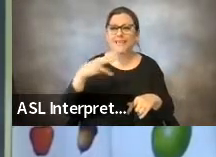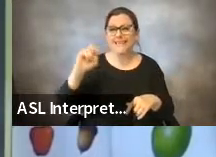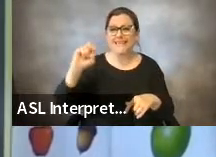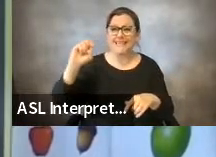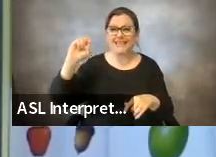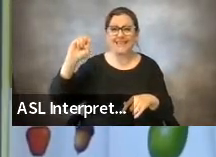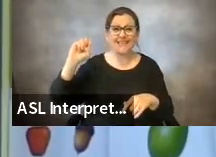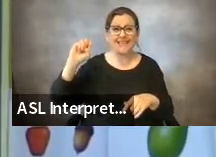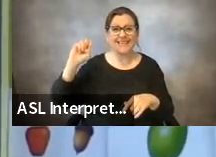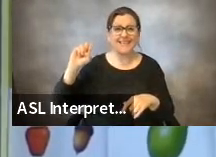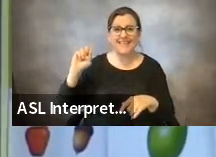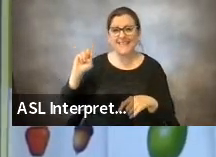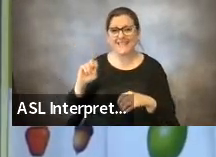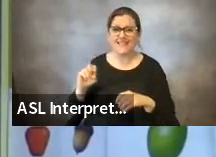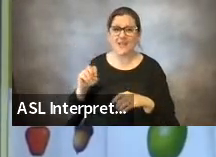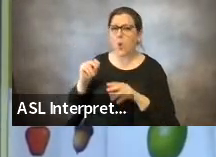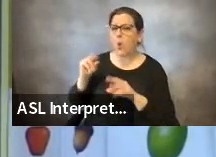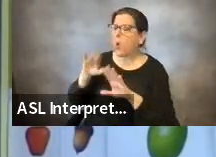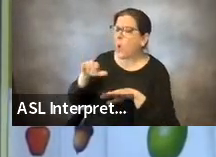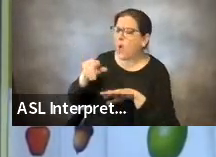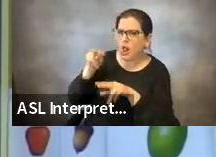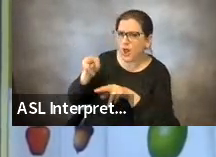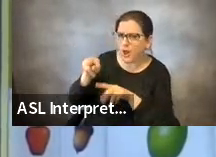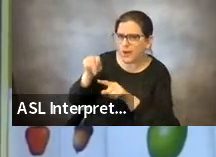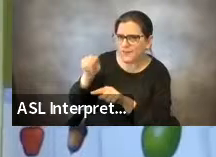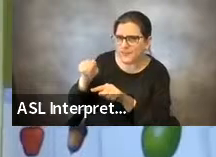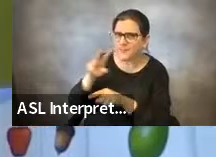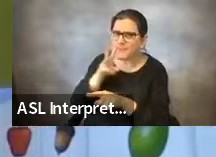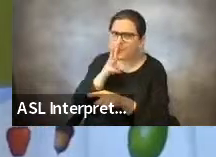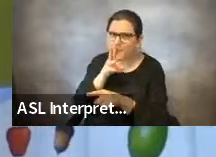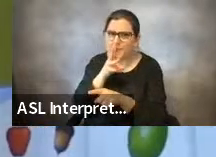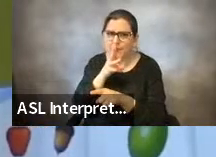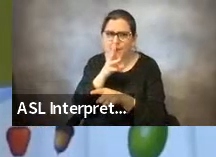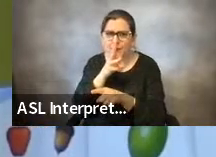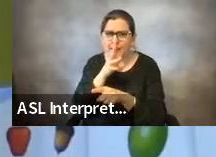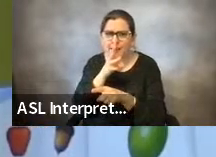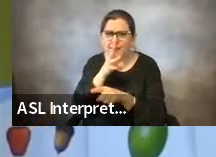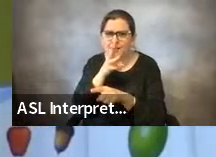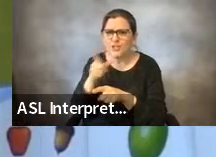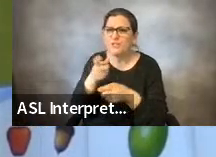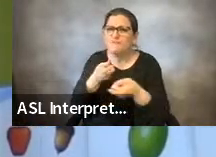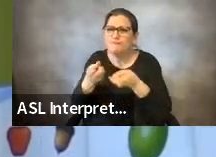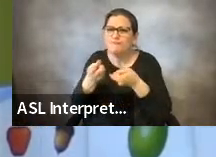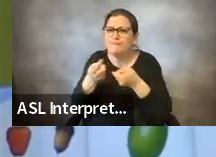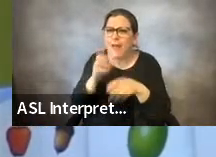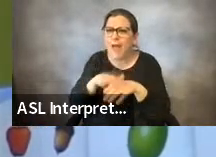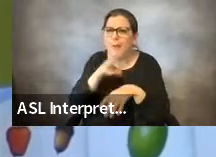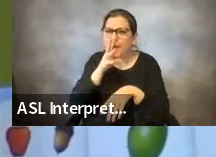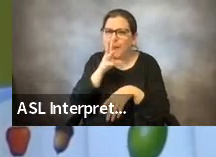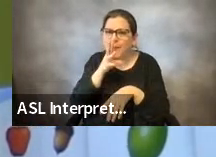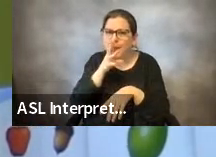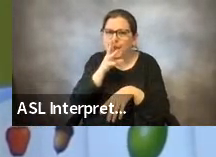No, these. Look, this is the water. She's squeezing on the water.